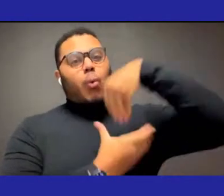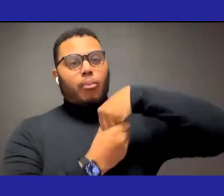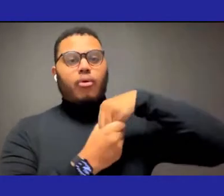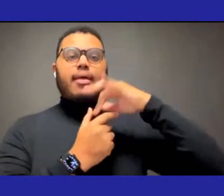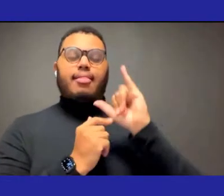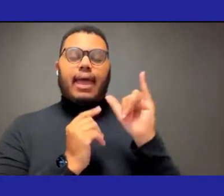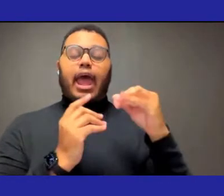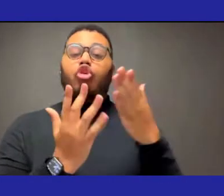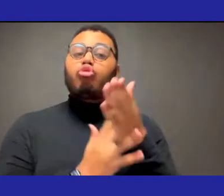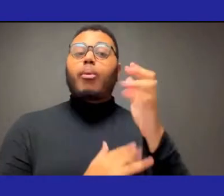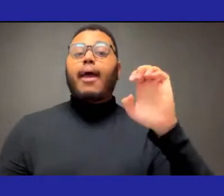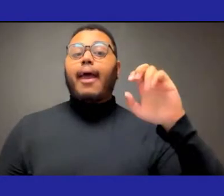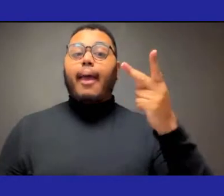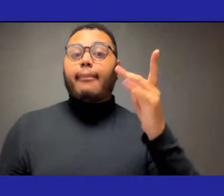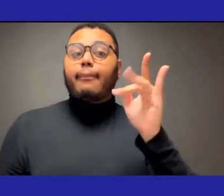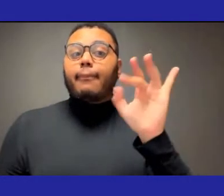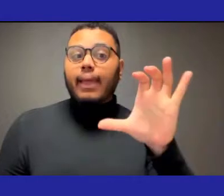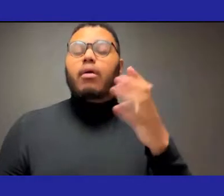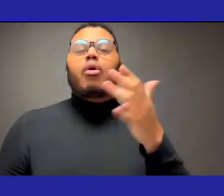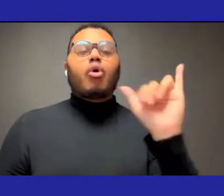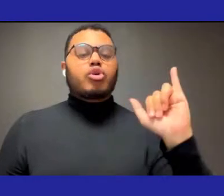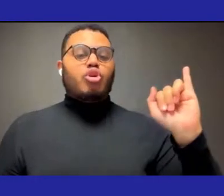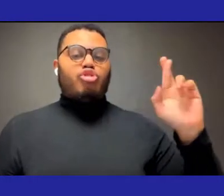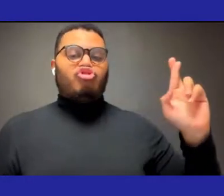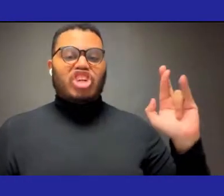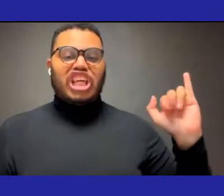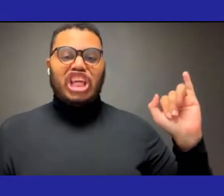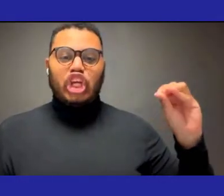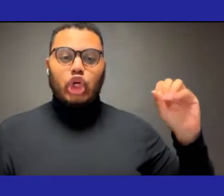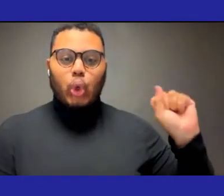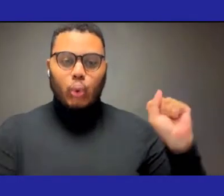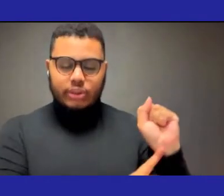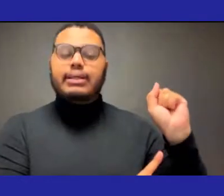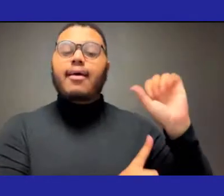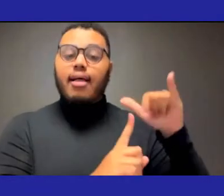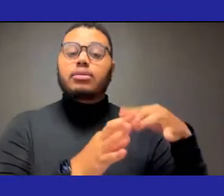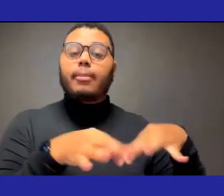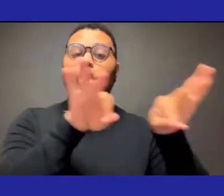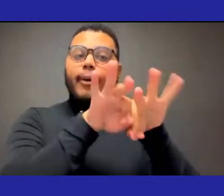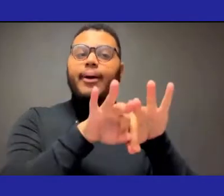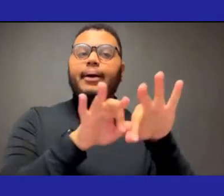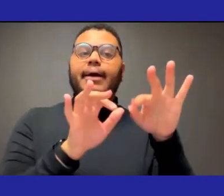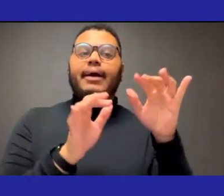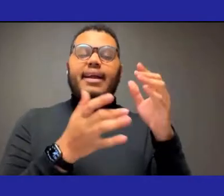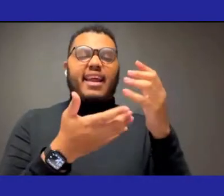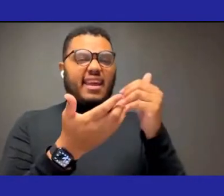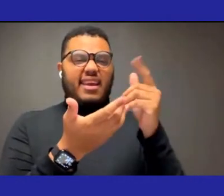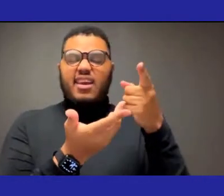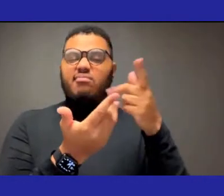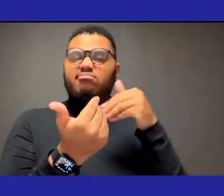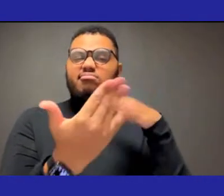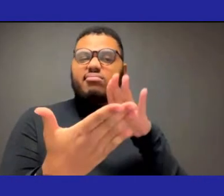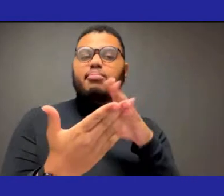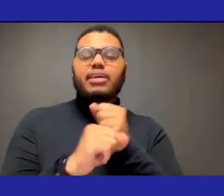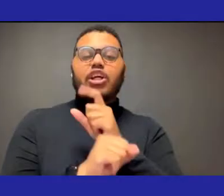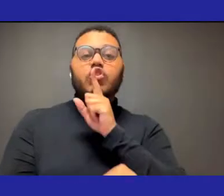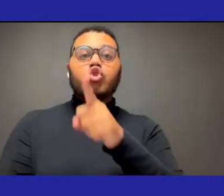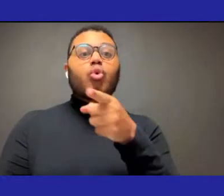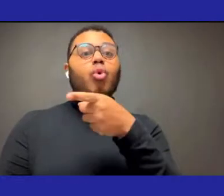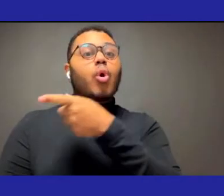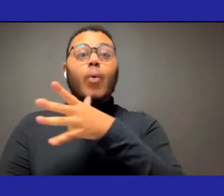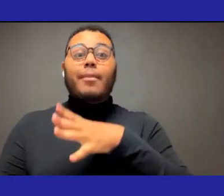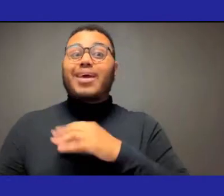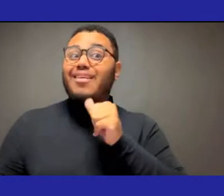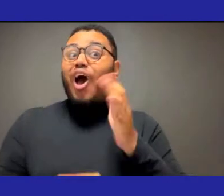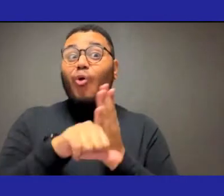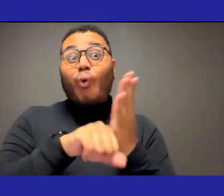well as through the RIOs. That's an important mechanism to ensure that women are not over-screened if